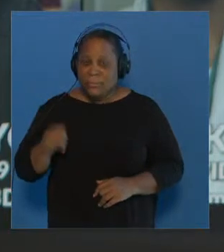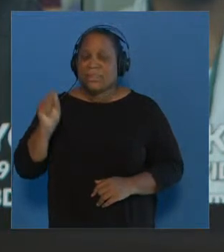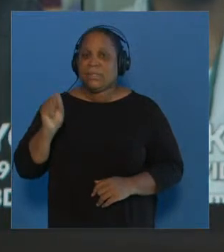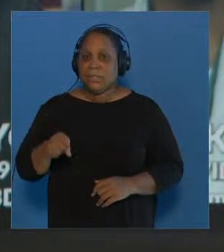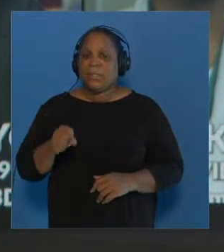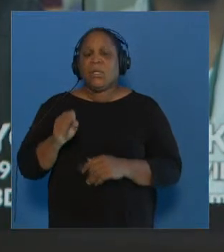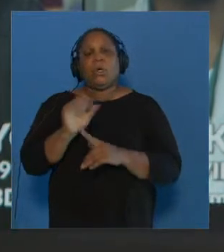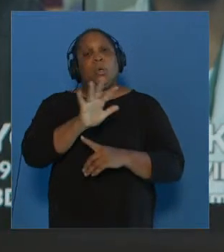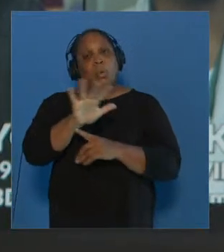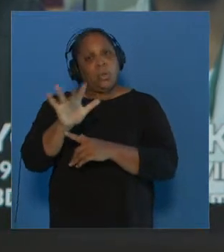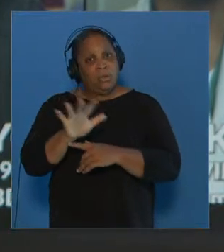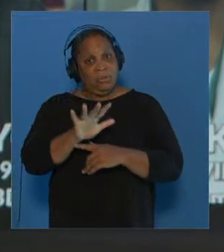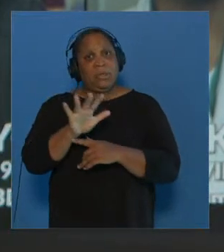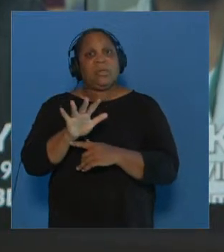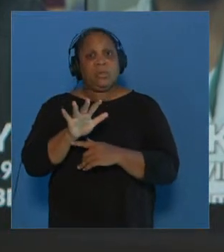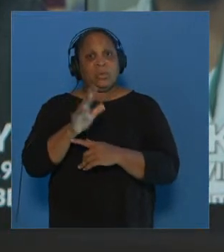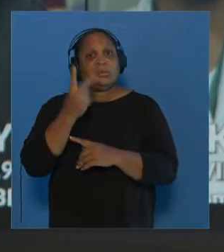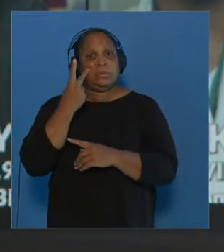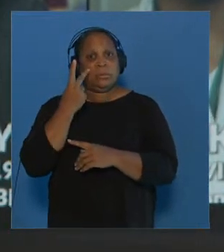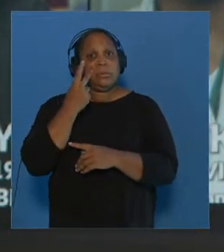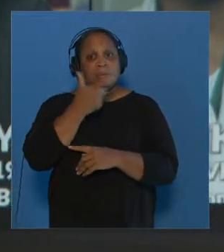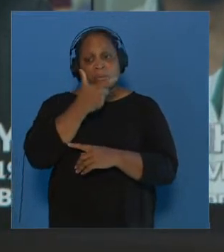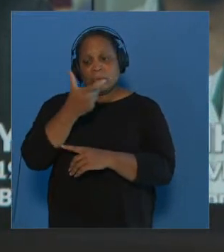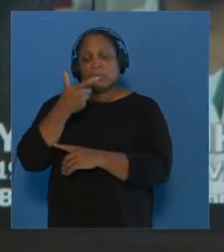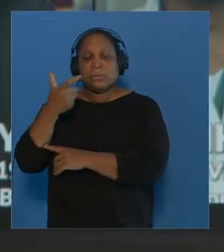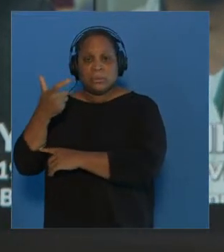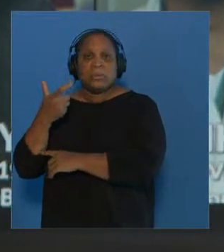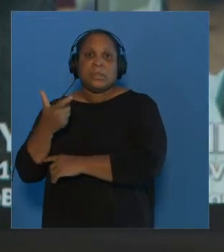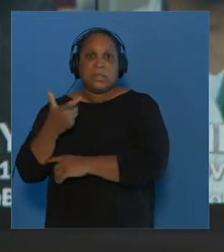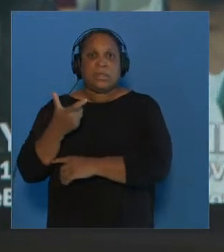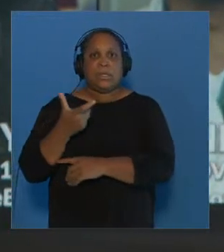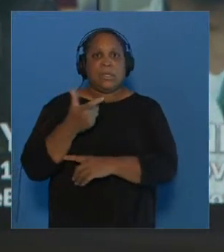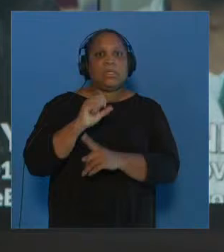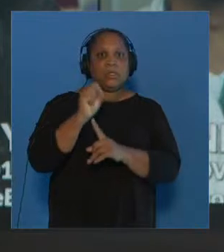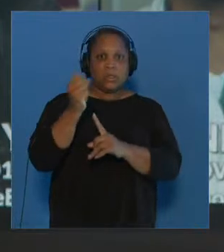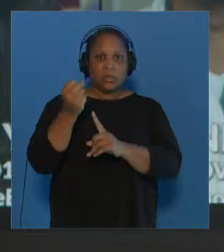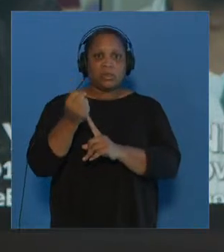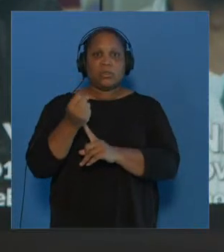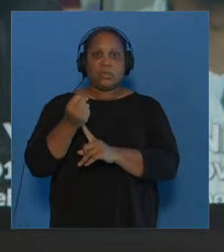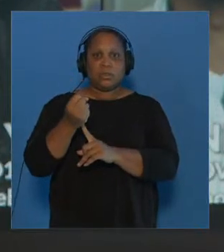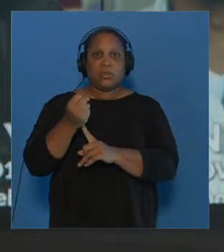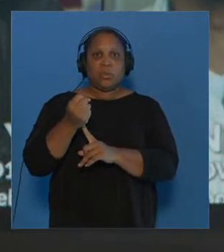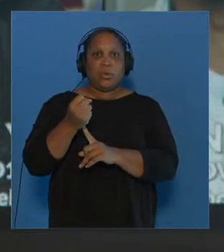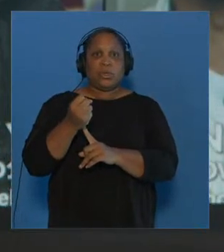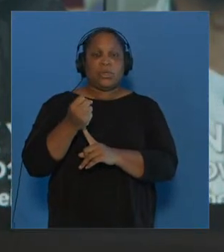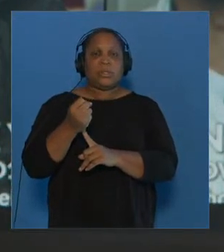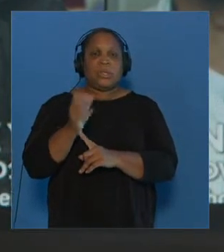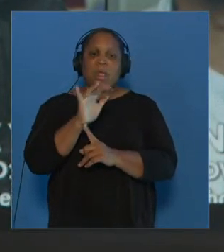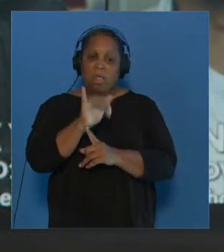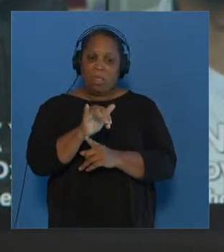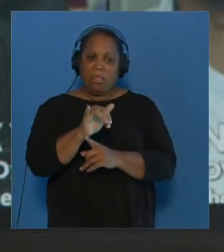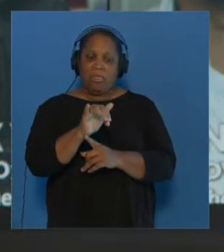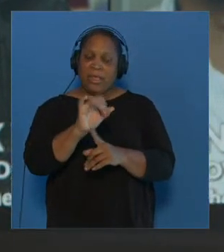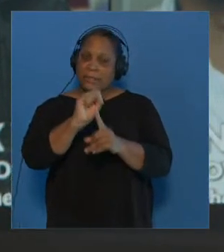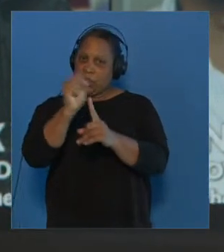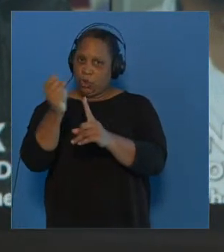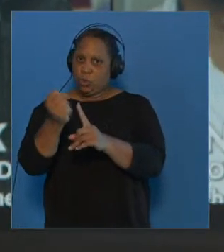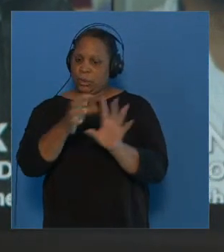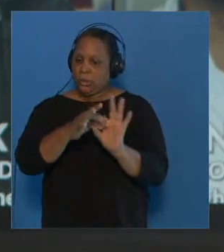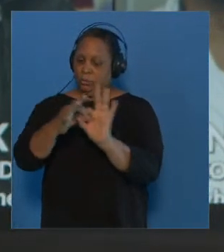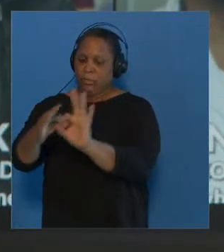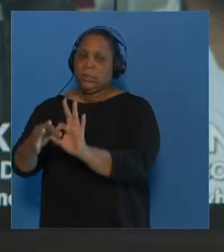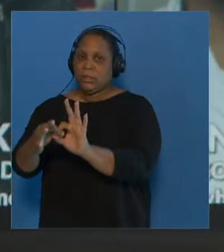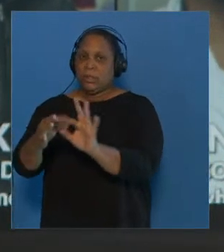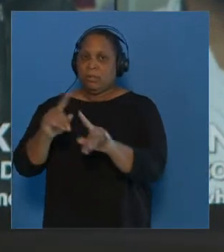the videos of which persons have seen and the circumstances surrounding that. But what I would say is